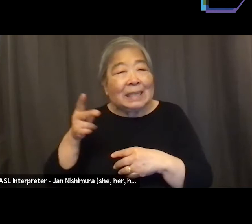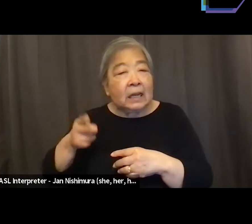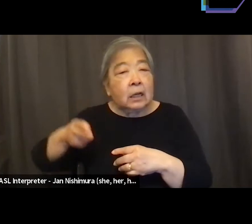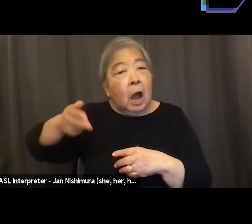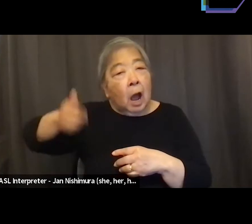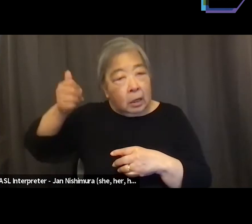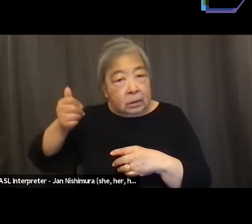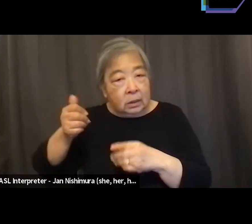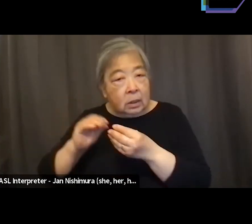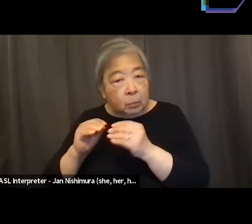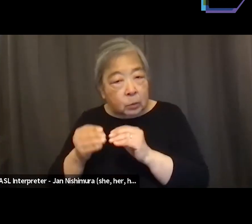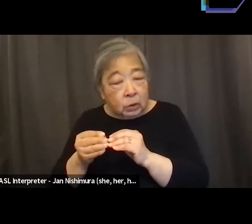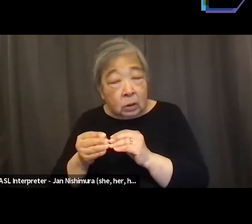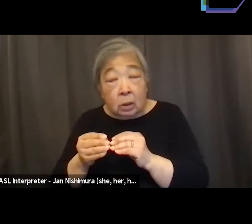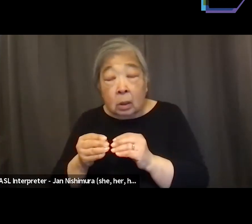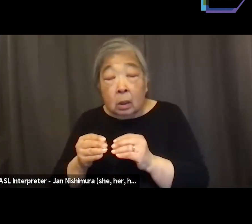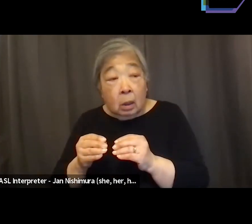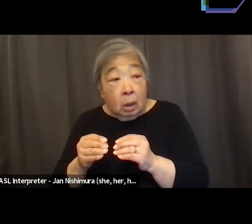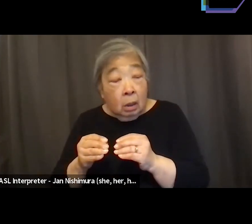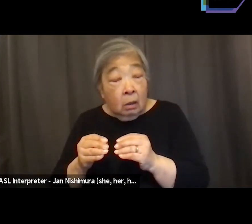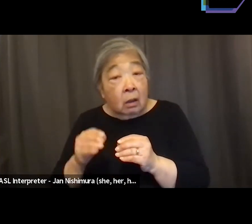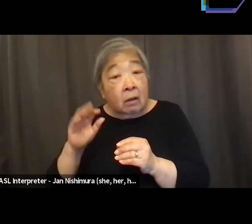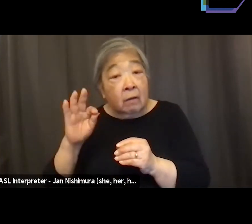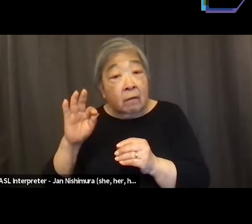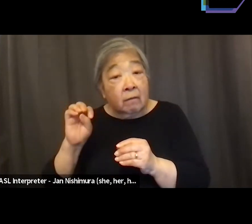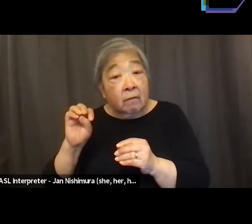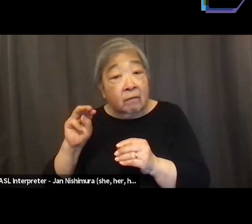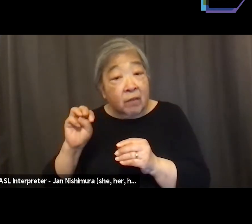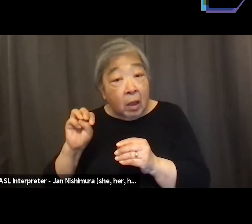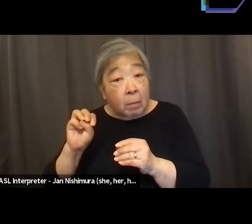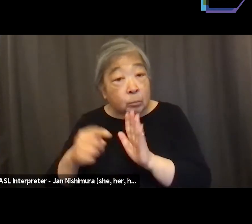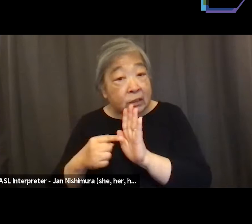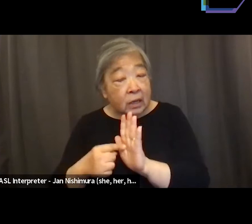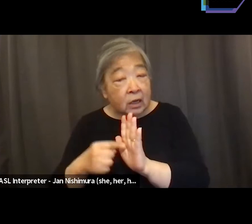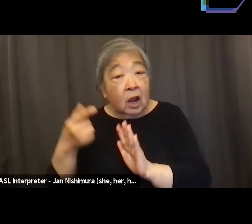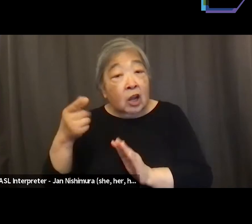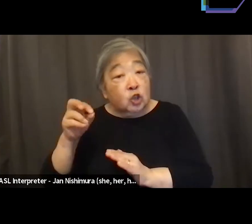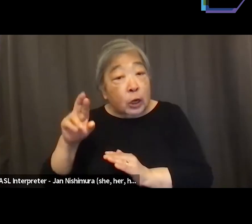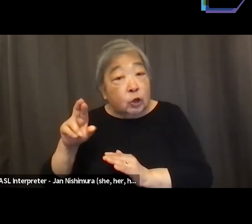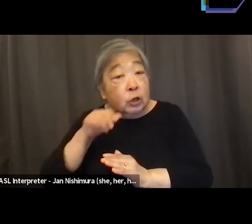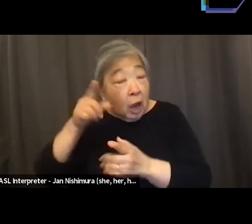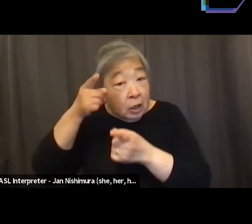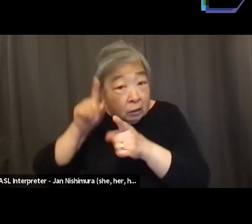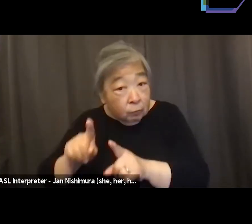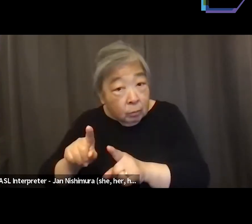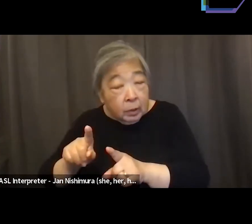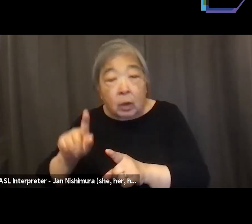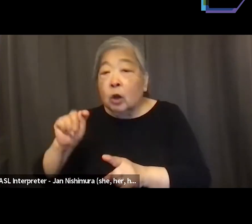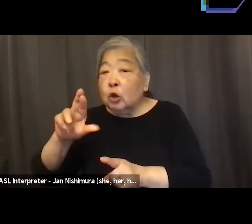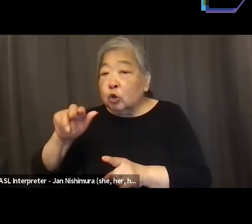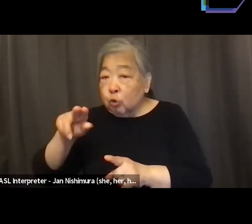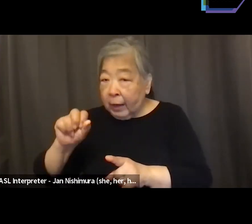rate. When it comes to femme presenting gender non-conforming people, trans feminine people,